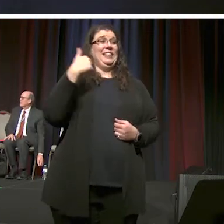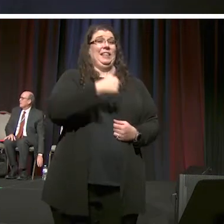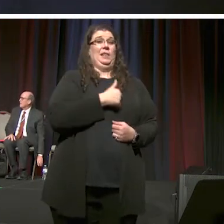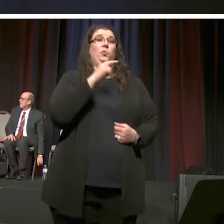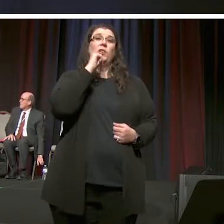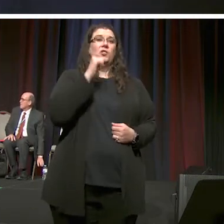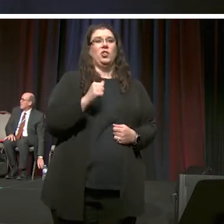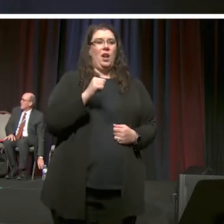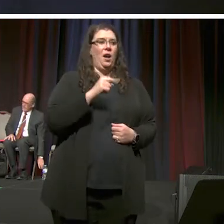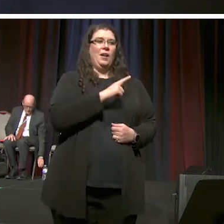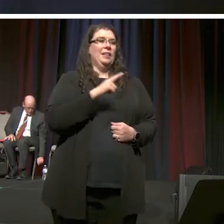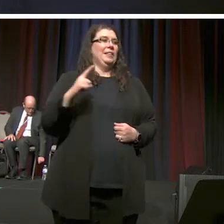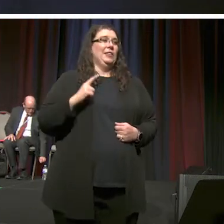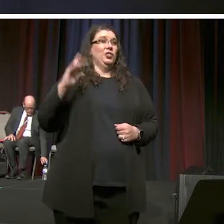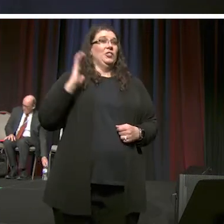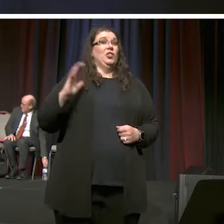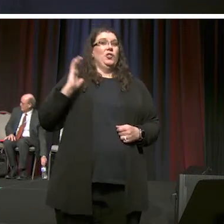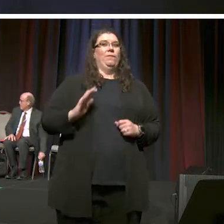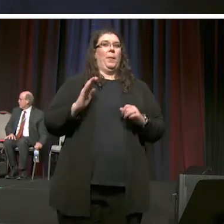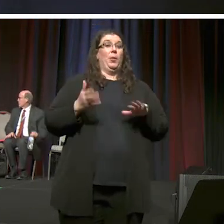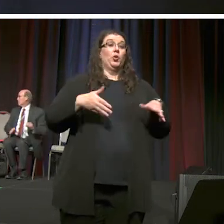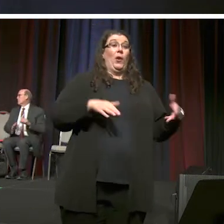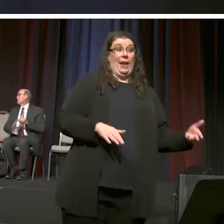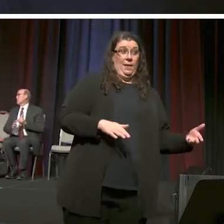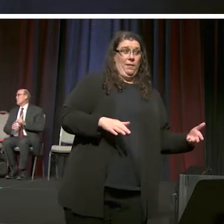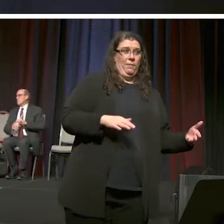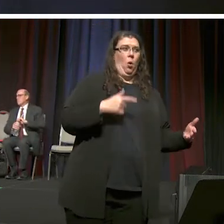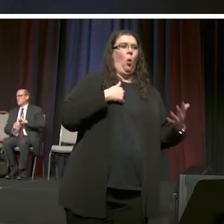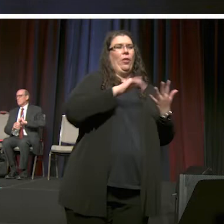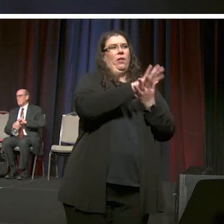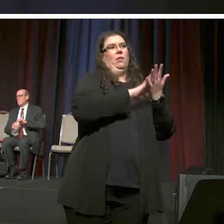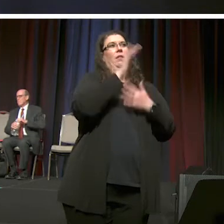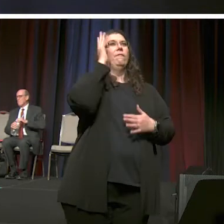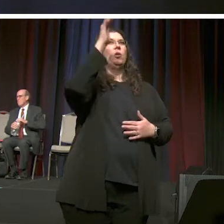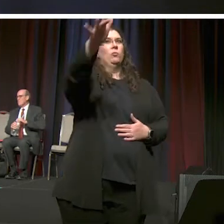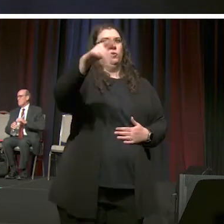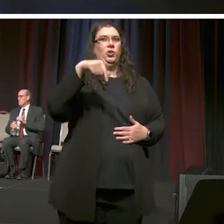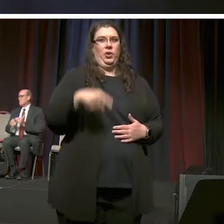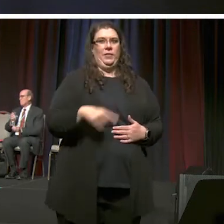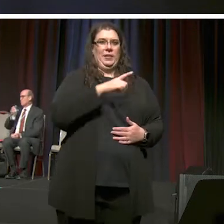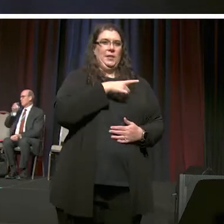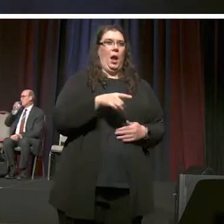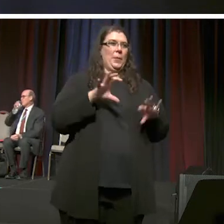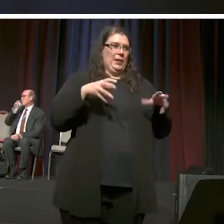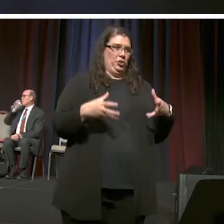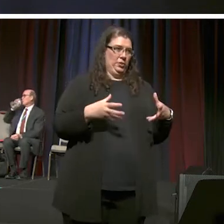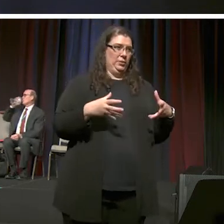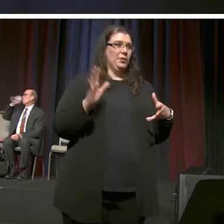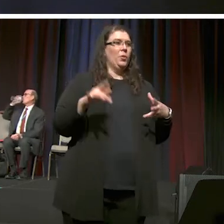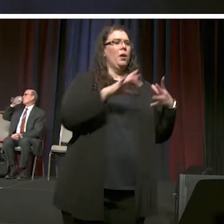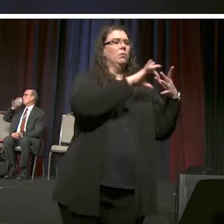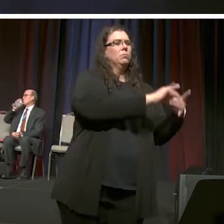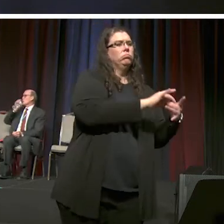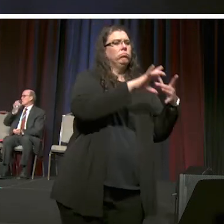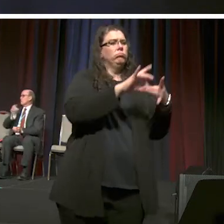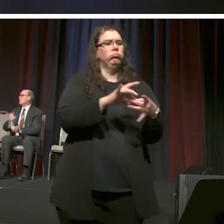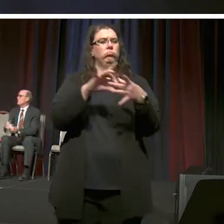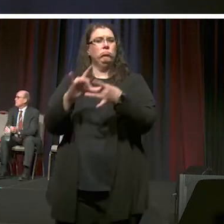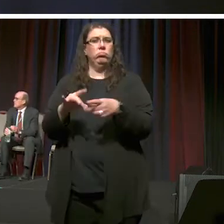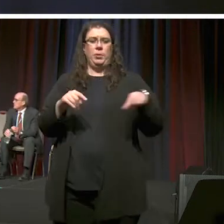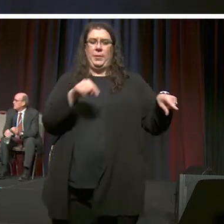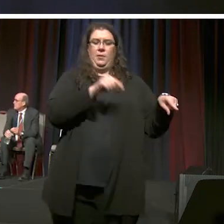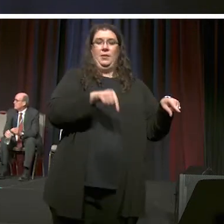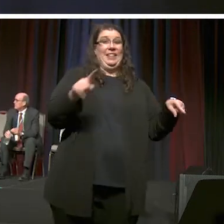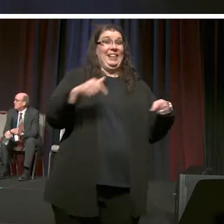the future of these denominations. And so the relationship among these denominations is not